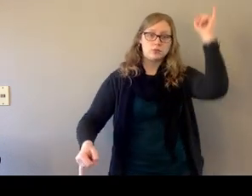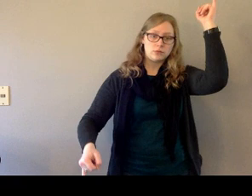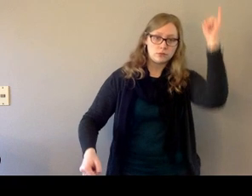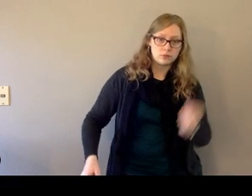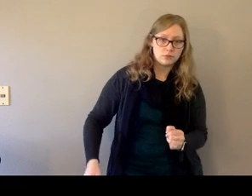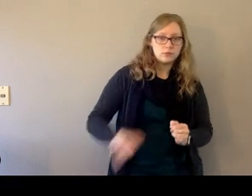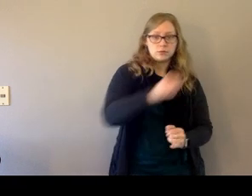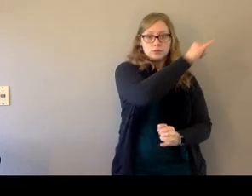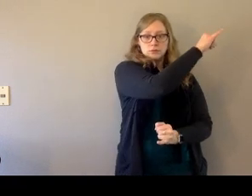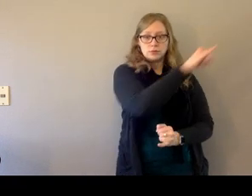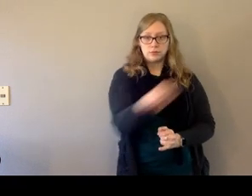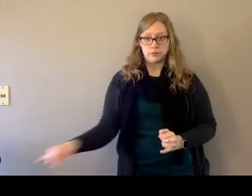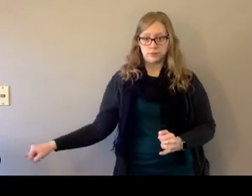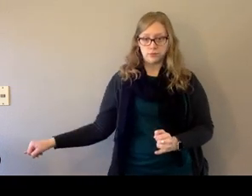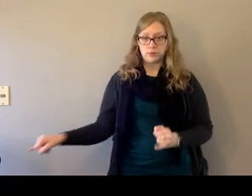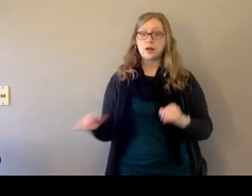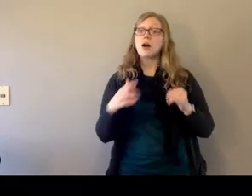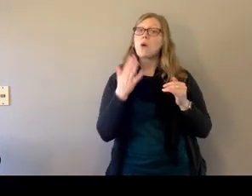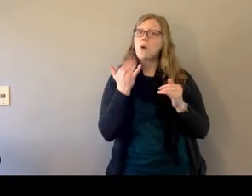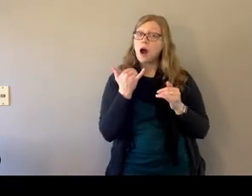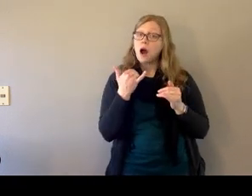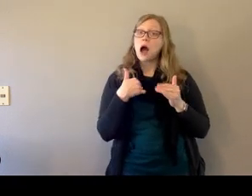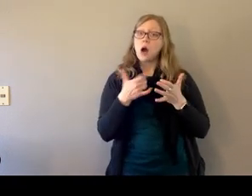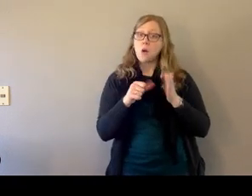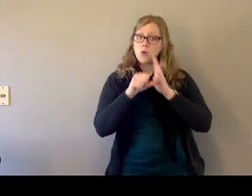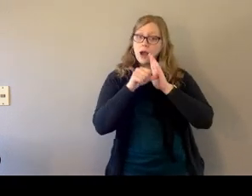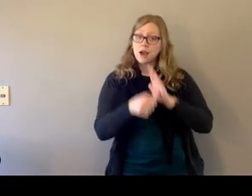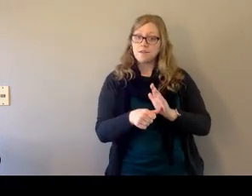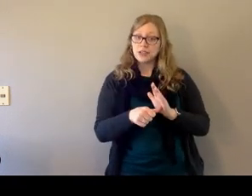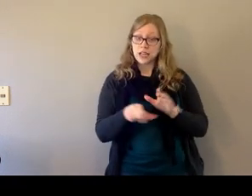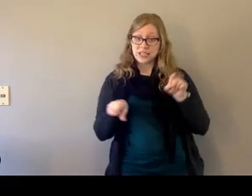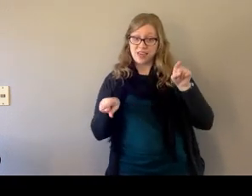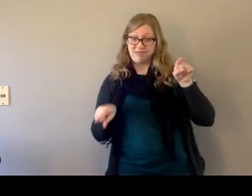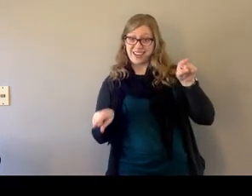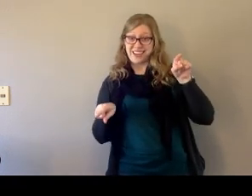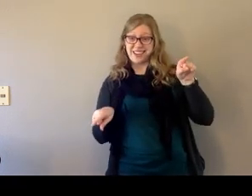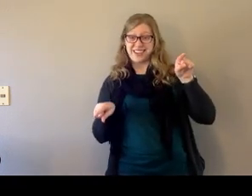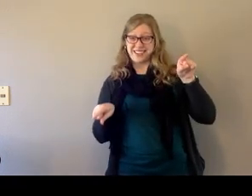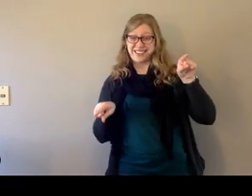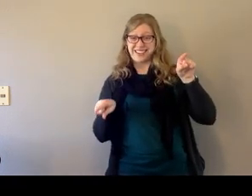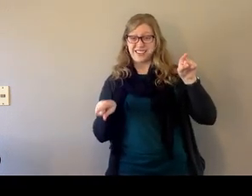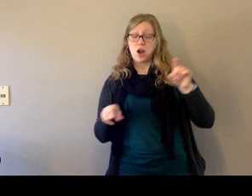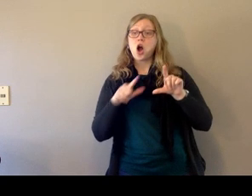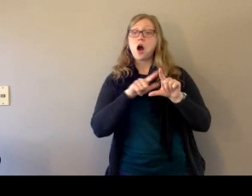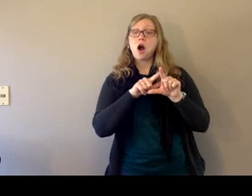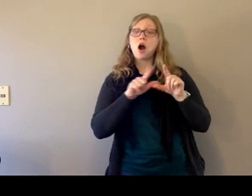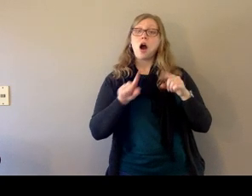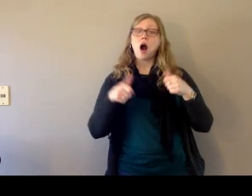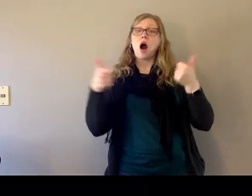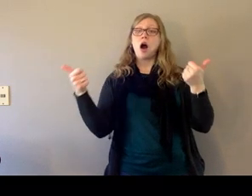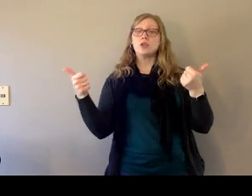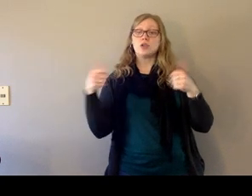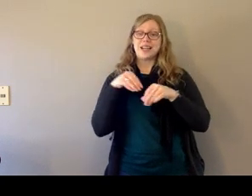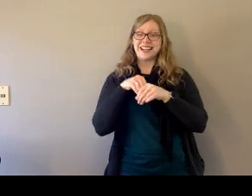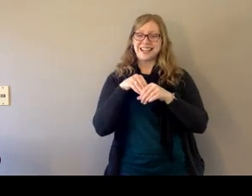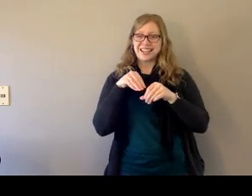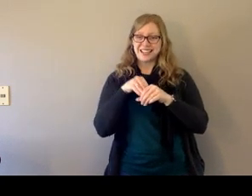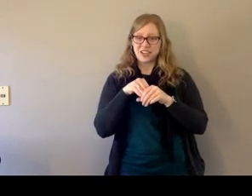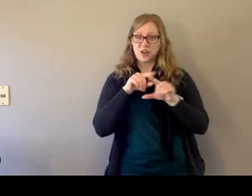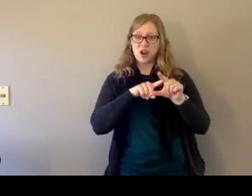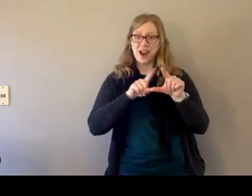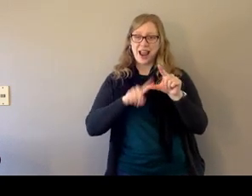just to emphasize that these are alternate interior angles for these for the transversal